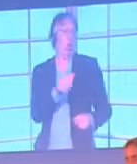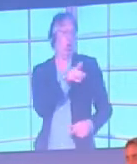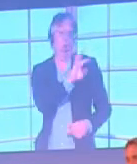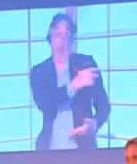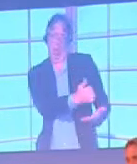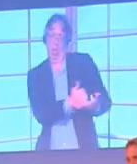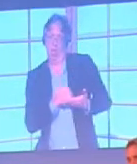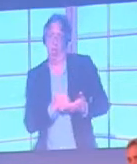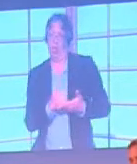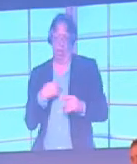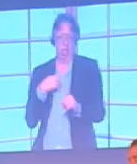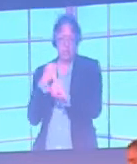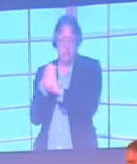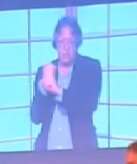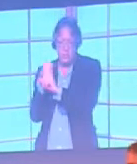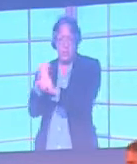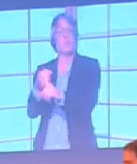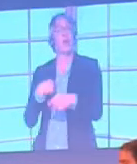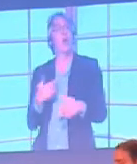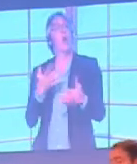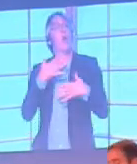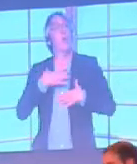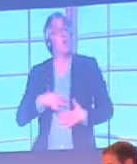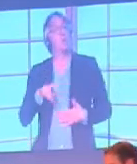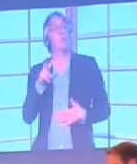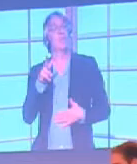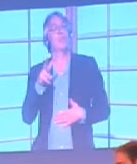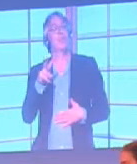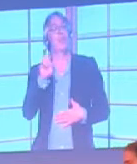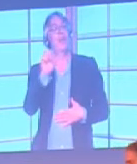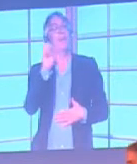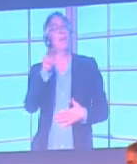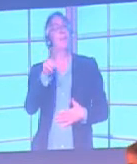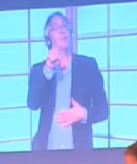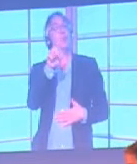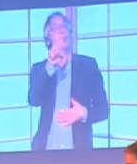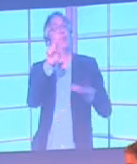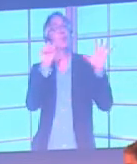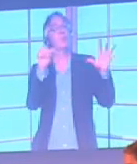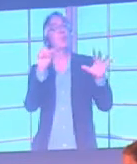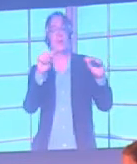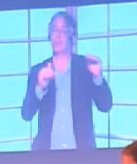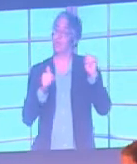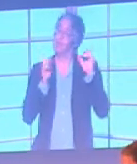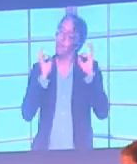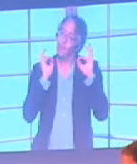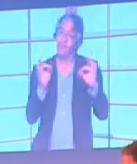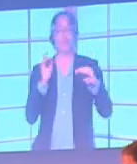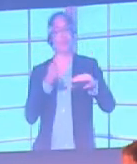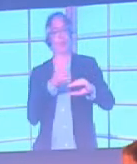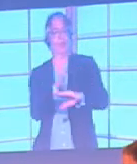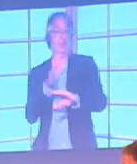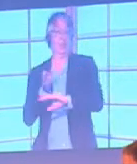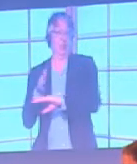Euro 2016 accessible in the best conditions. So as we go further,